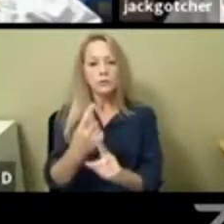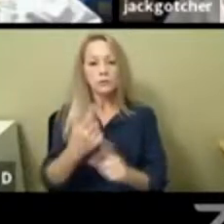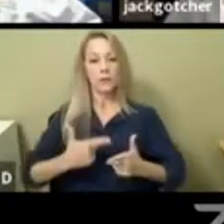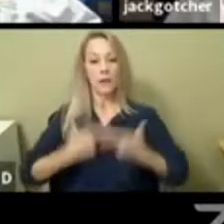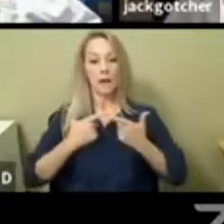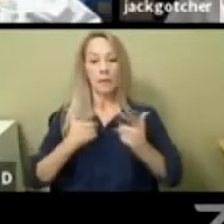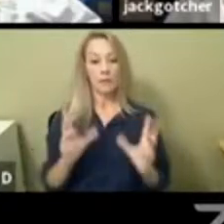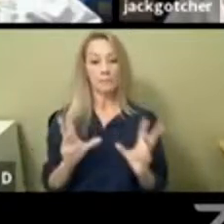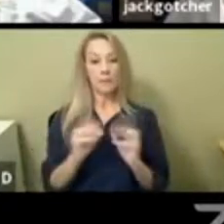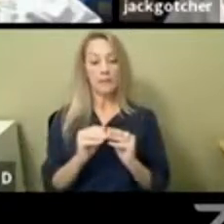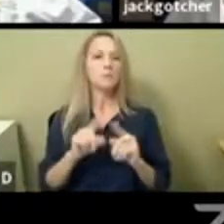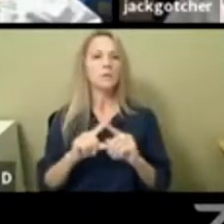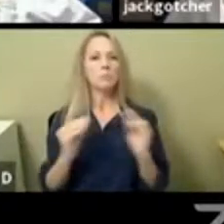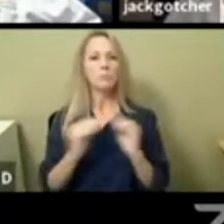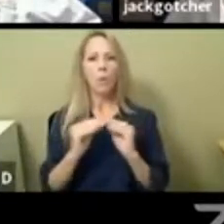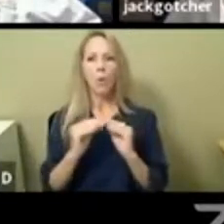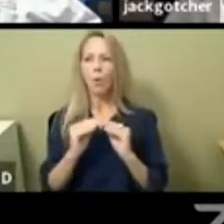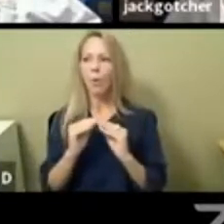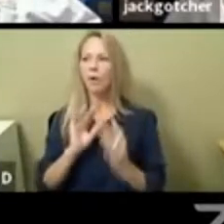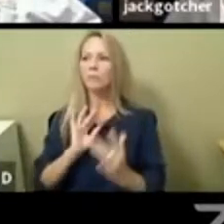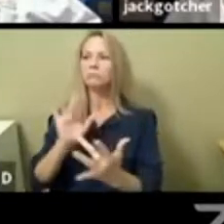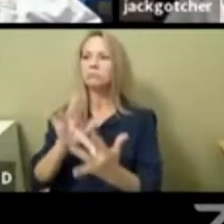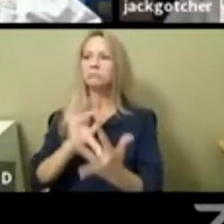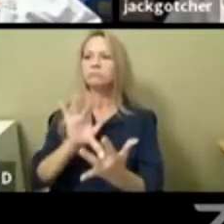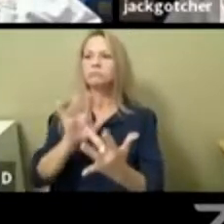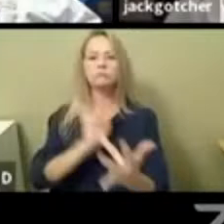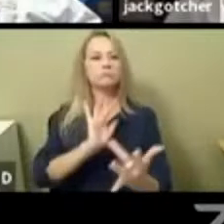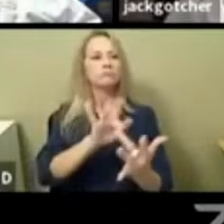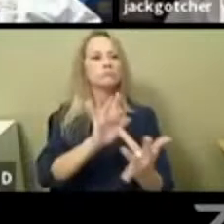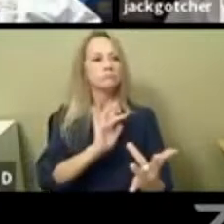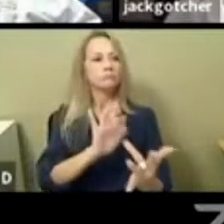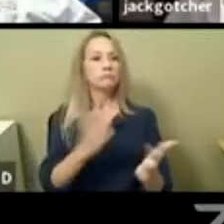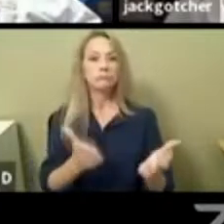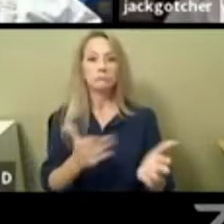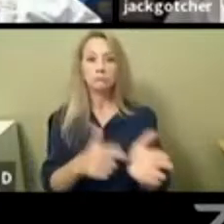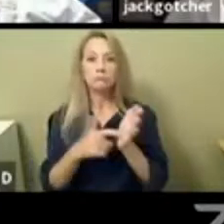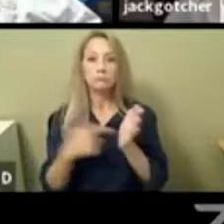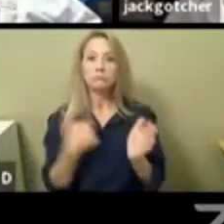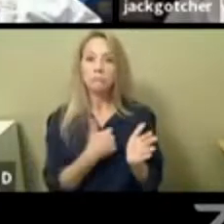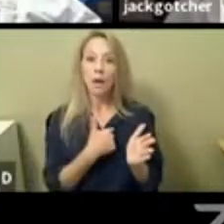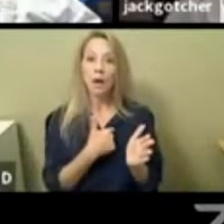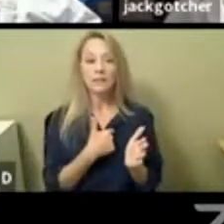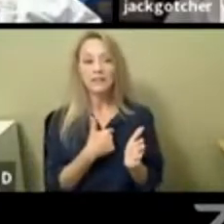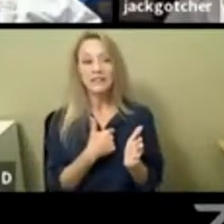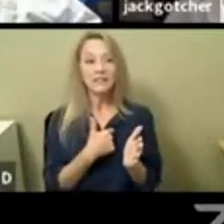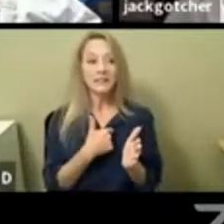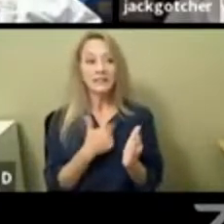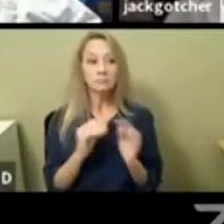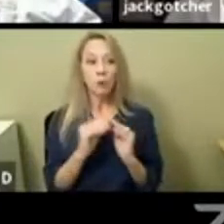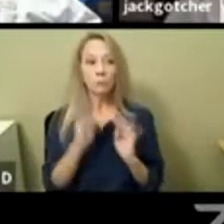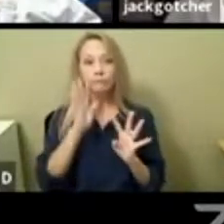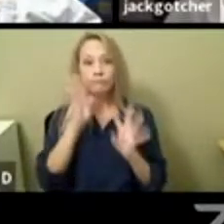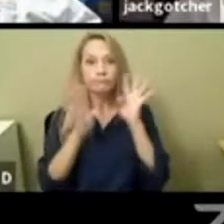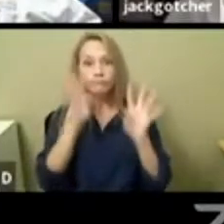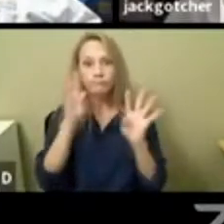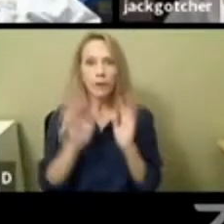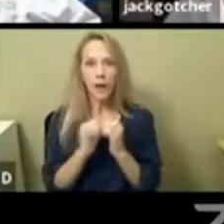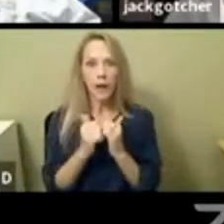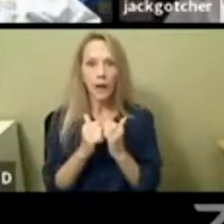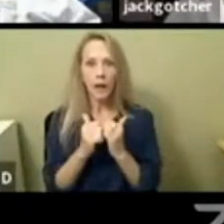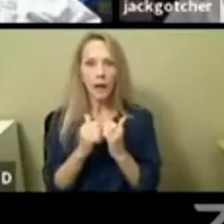and getting out there and working with others. It may require us to do some things that are a little bit more innovative,